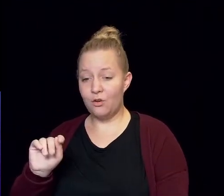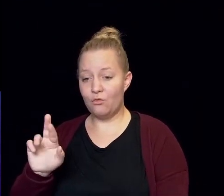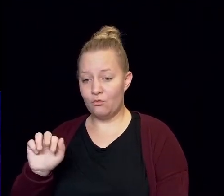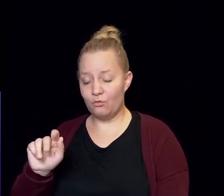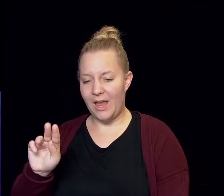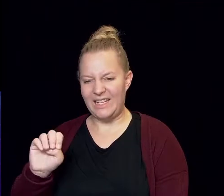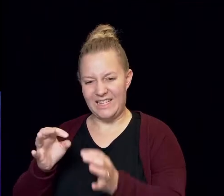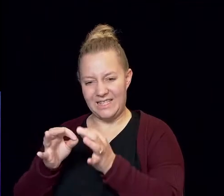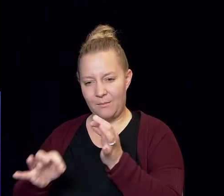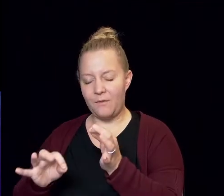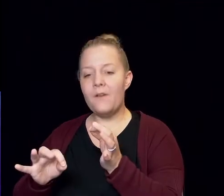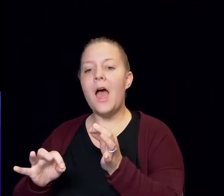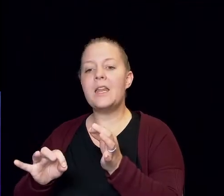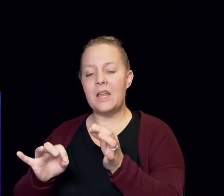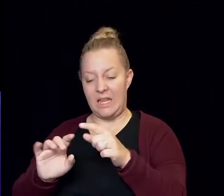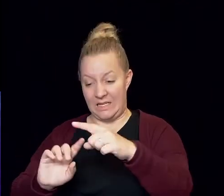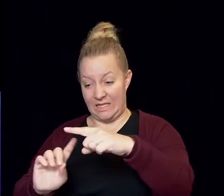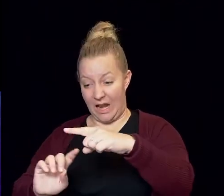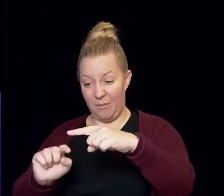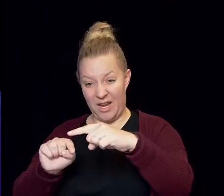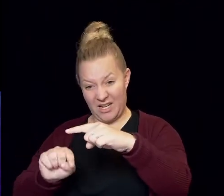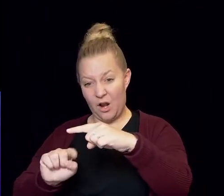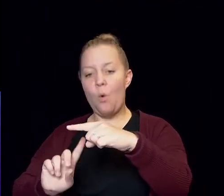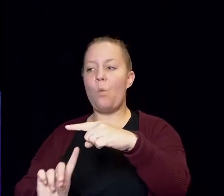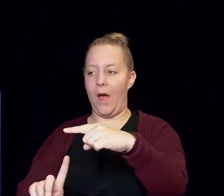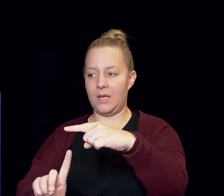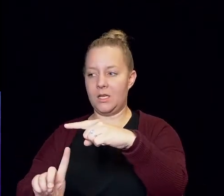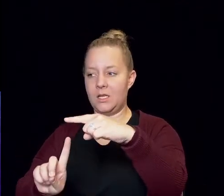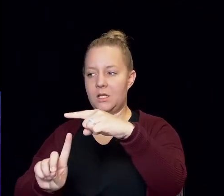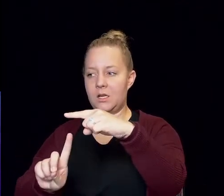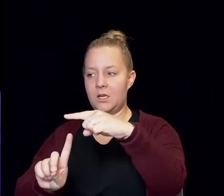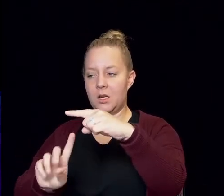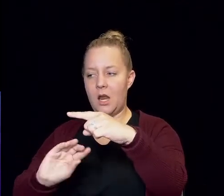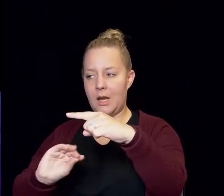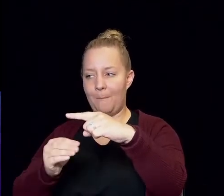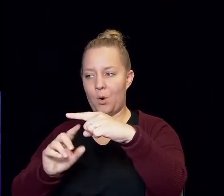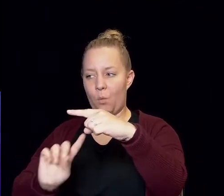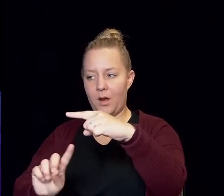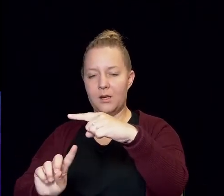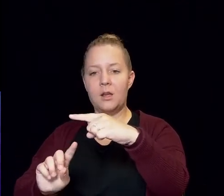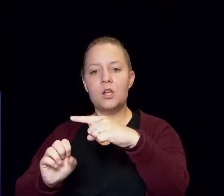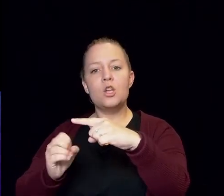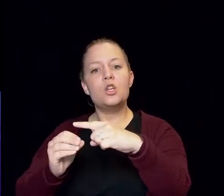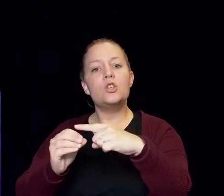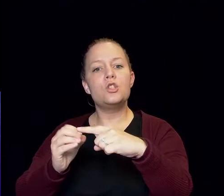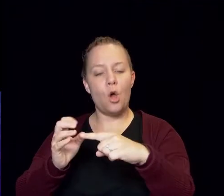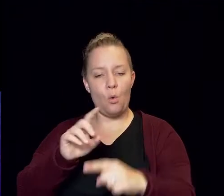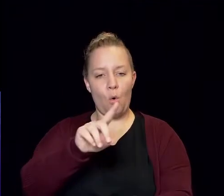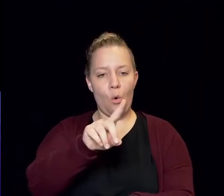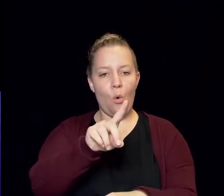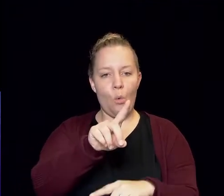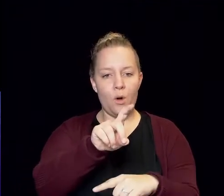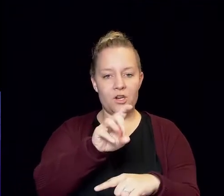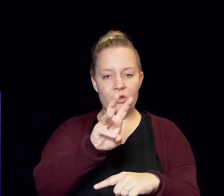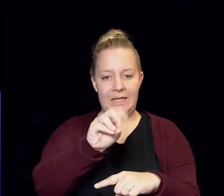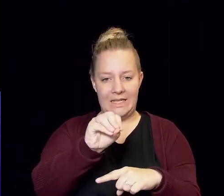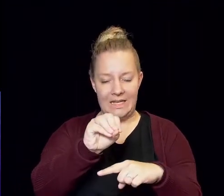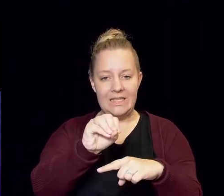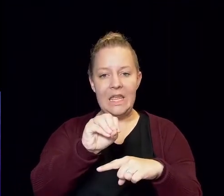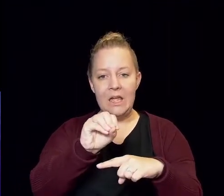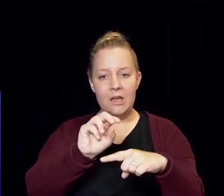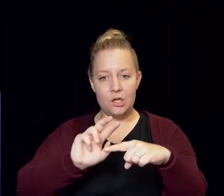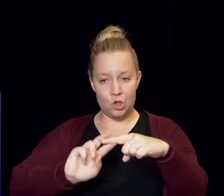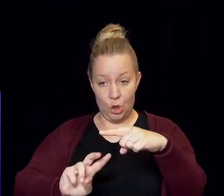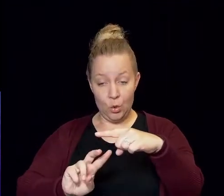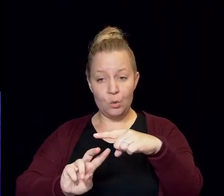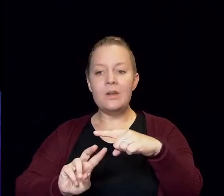a denominator of 1. So with our example, 160 beats in 2 minutes, if I simplify that out, I would get, for the example for